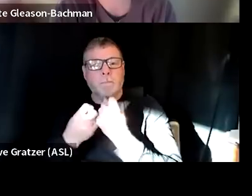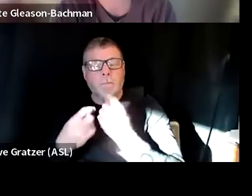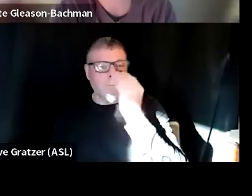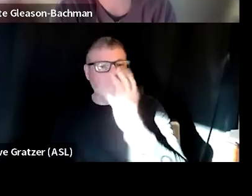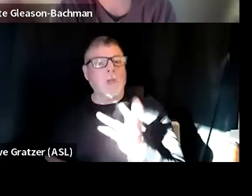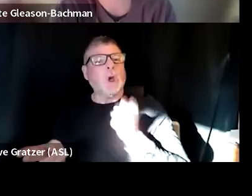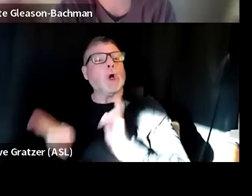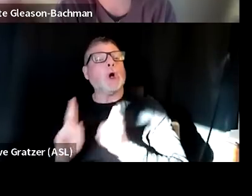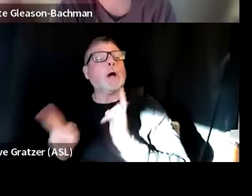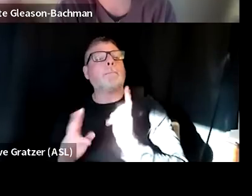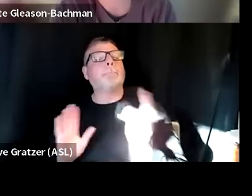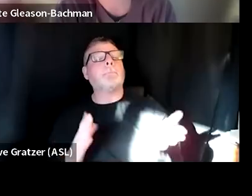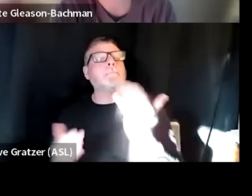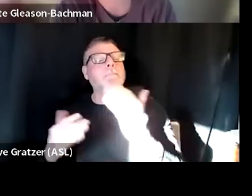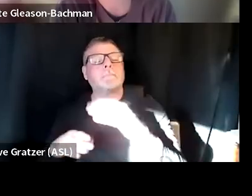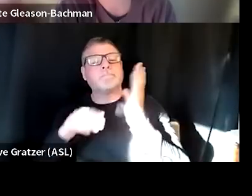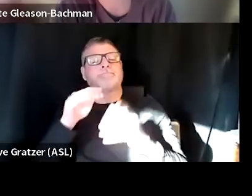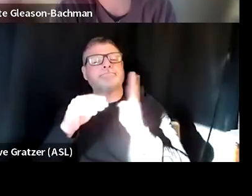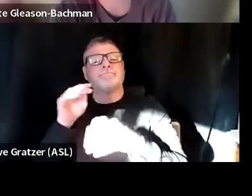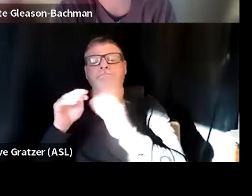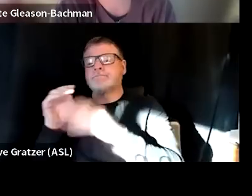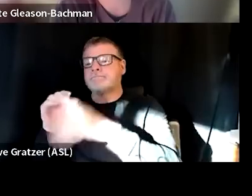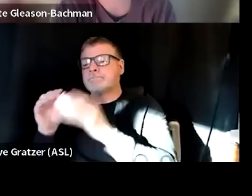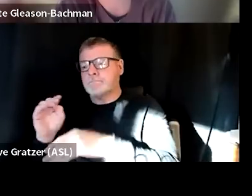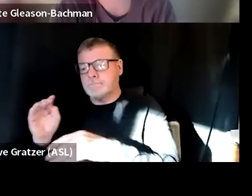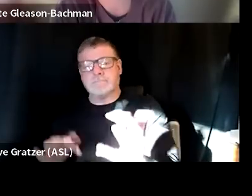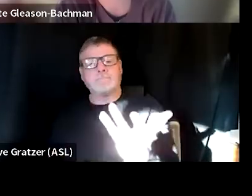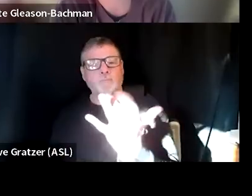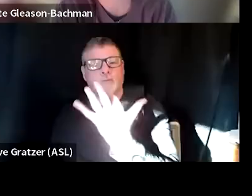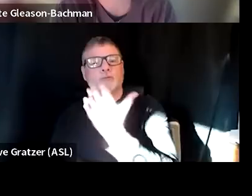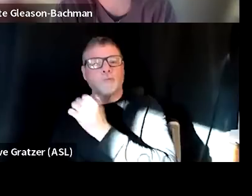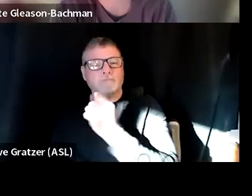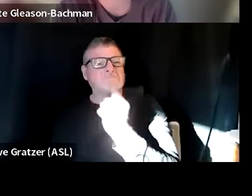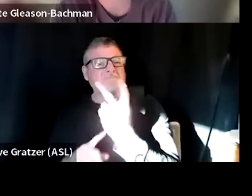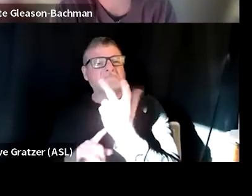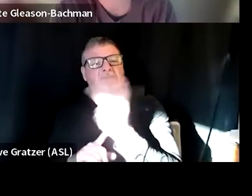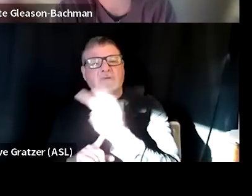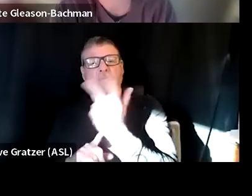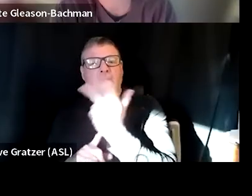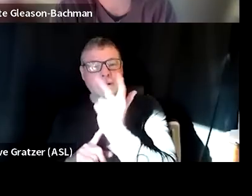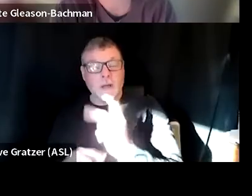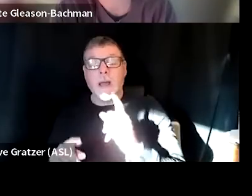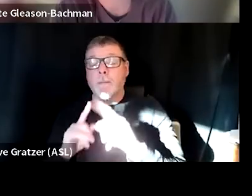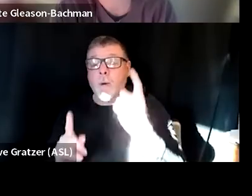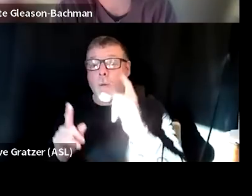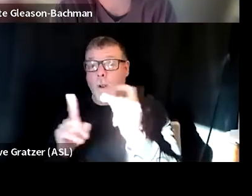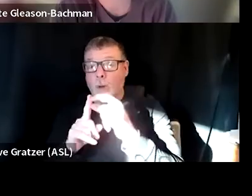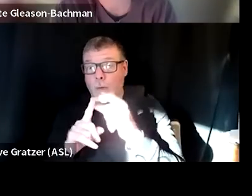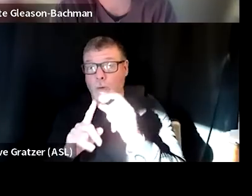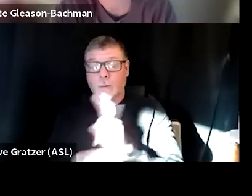hurry up, pack it up and, finish what we're doing. That way we can get out of there in a few minutes. Or one of the big words we'll